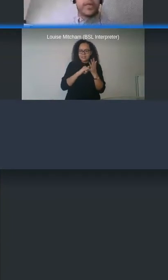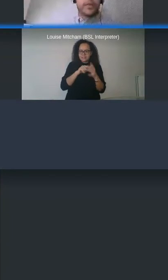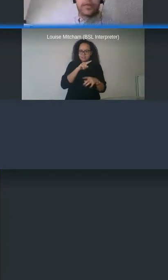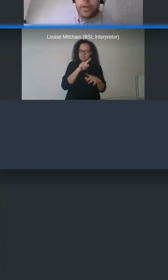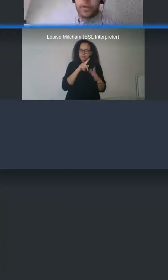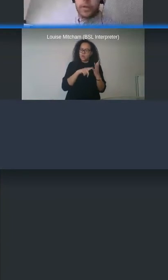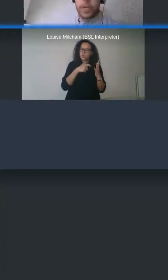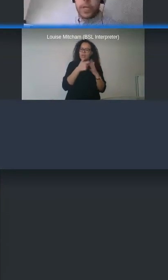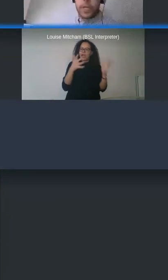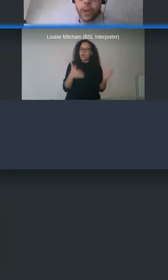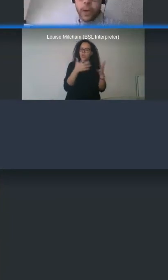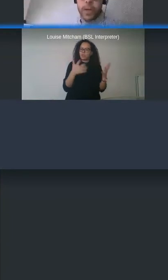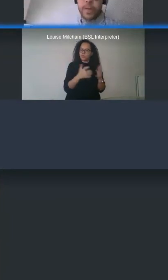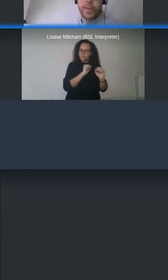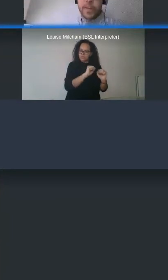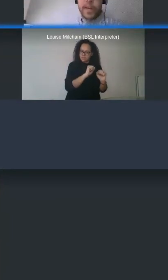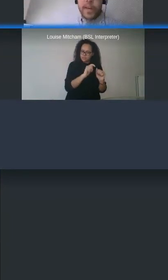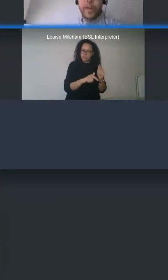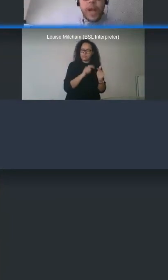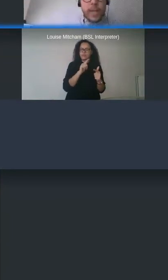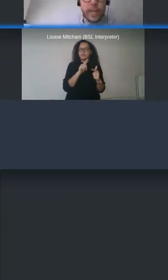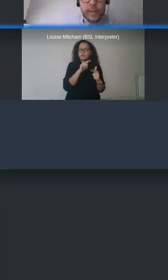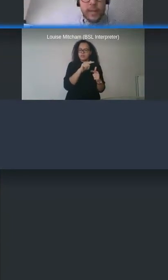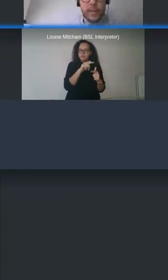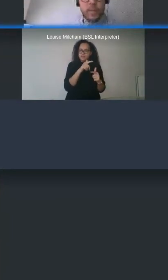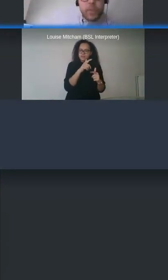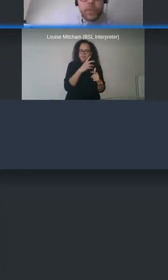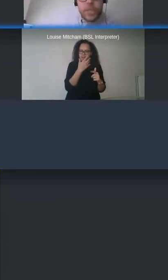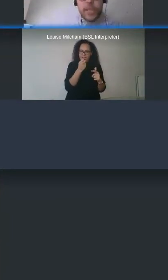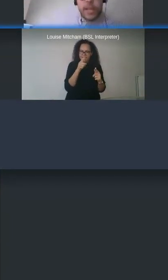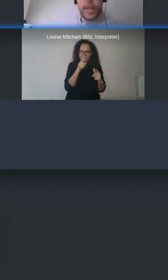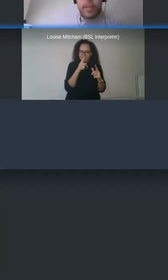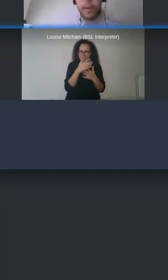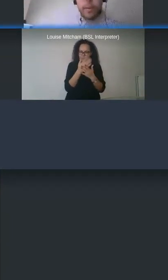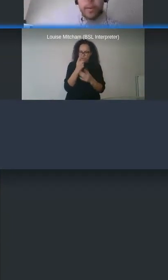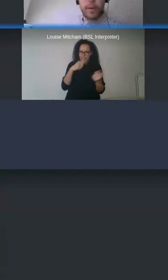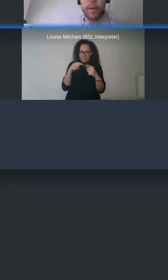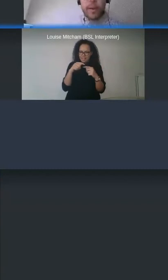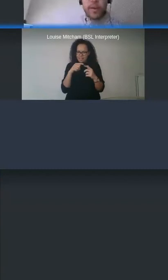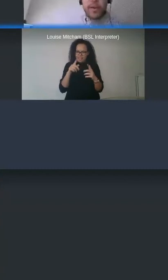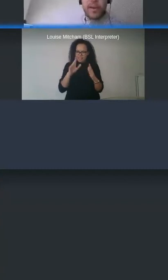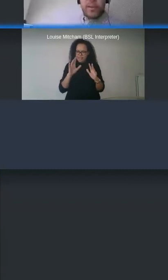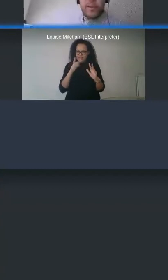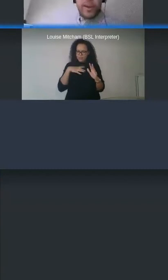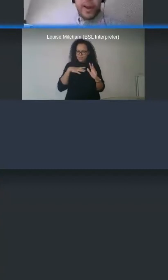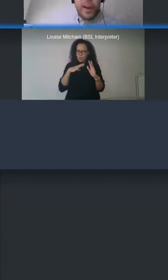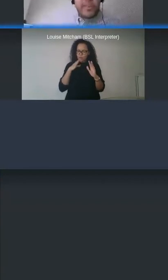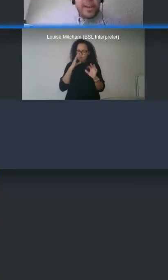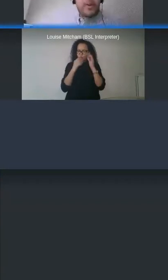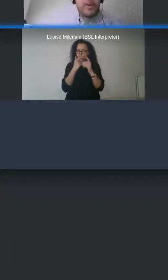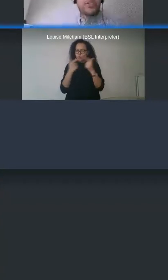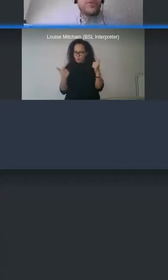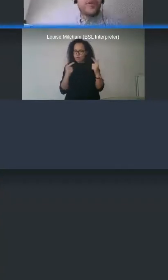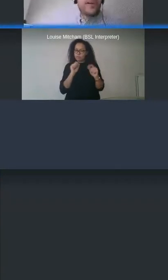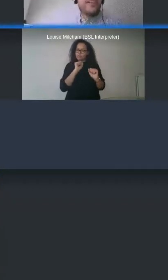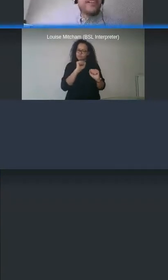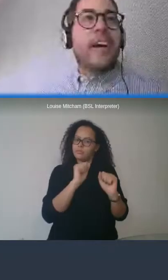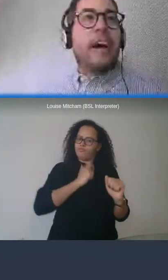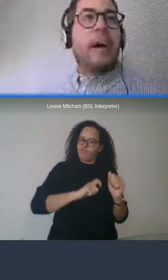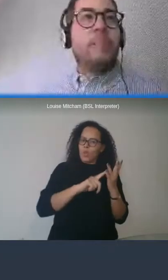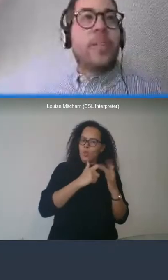Coaching, hiding in some sort of shed there, Emma, but we won't kind of like quiz you to it.